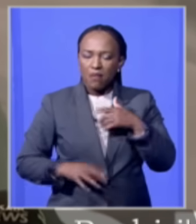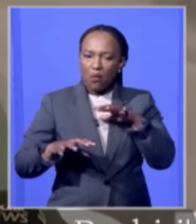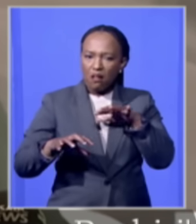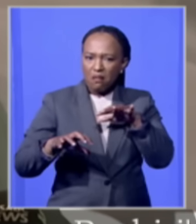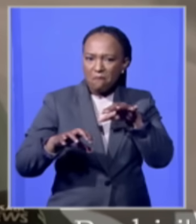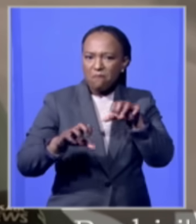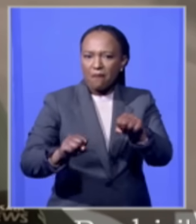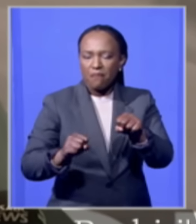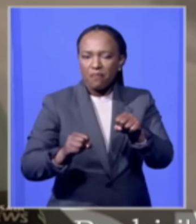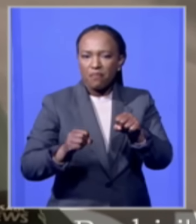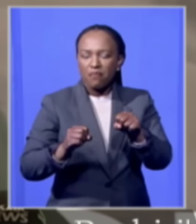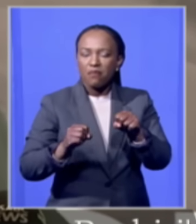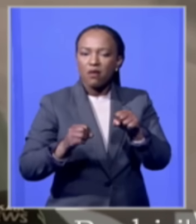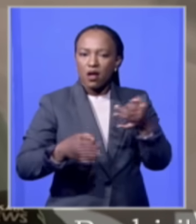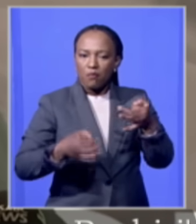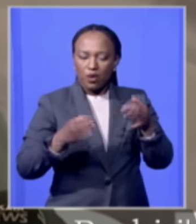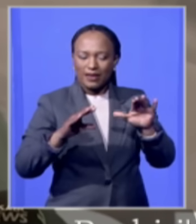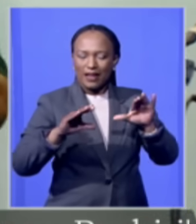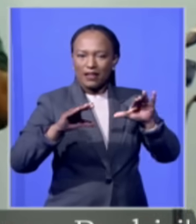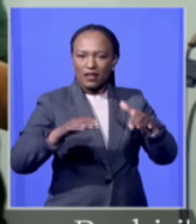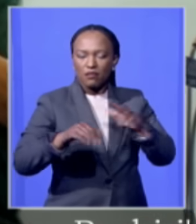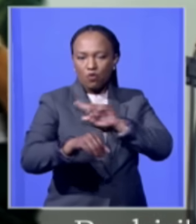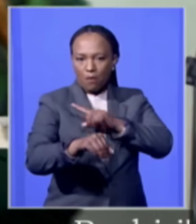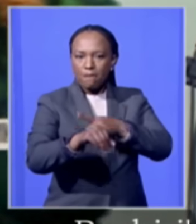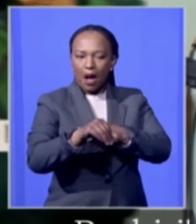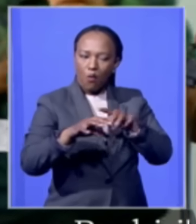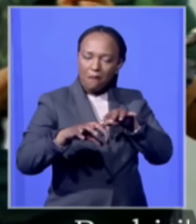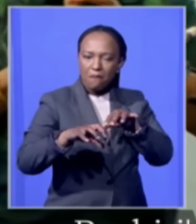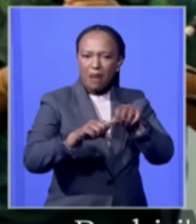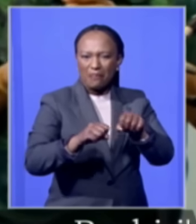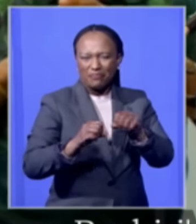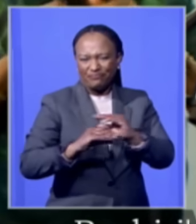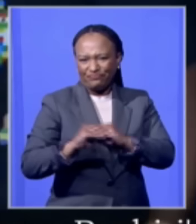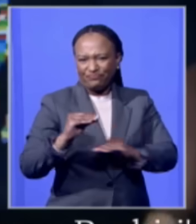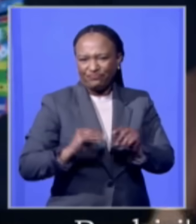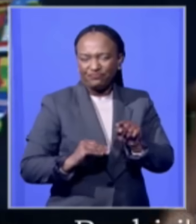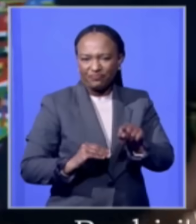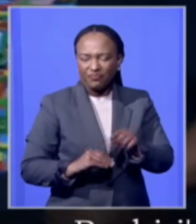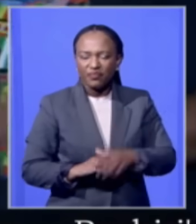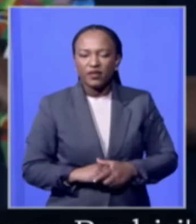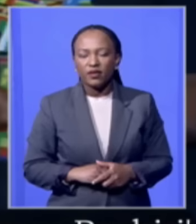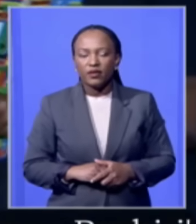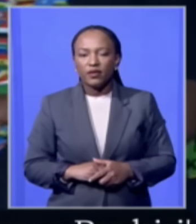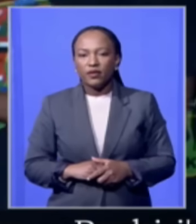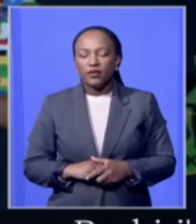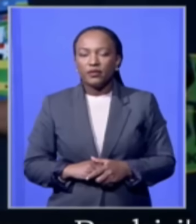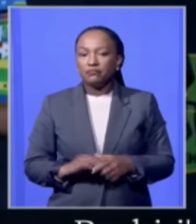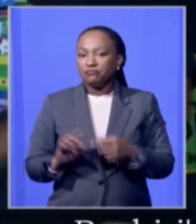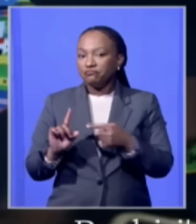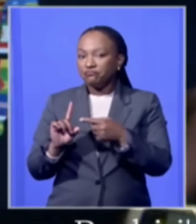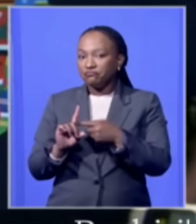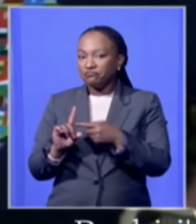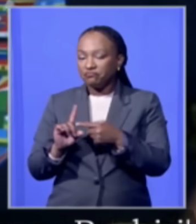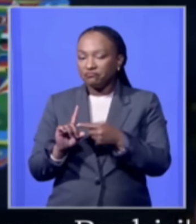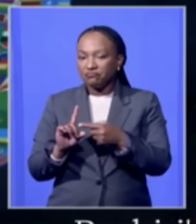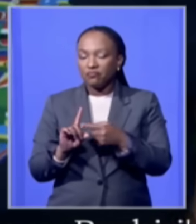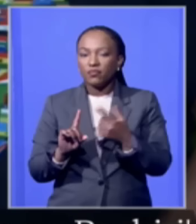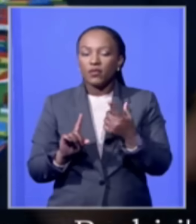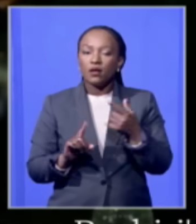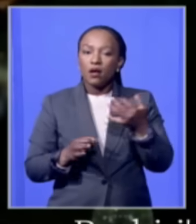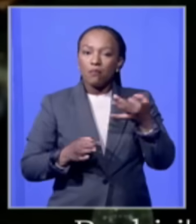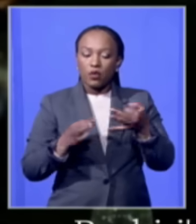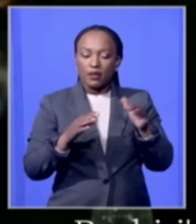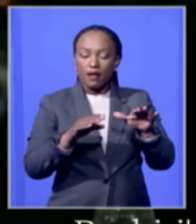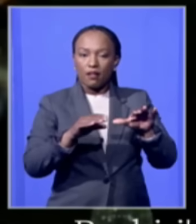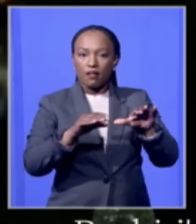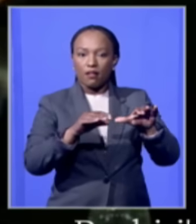closer to where we're going to take power. Go bokamoso bja gagwe dipolotiking, Shivambu le mošitše ka ga mekgatlo yeo e laolwago